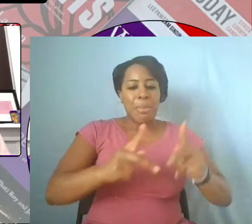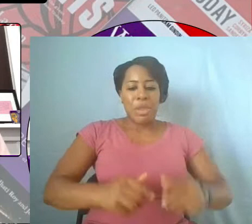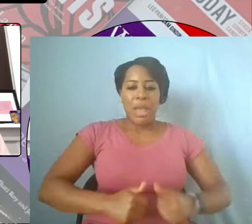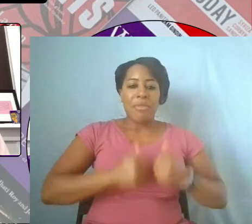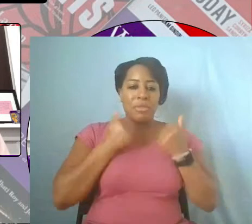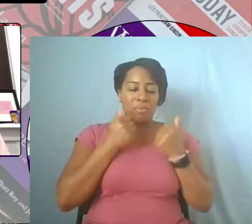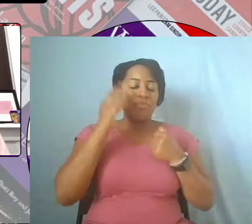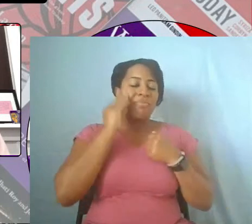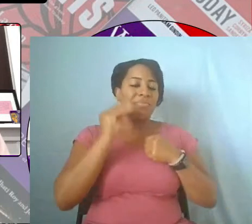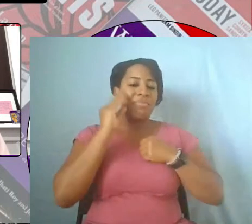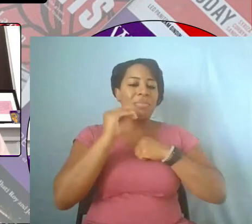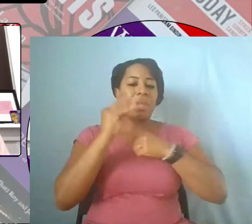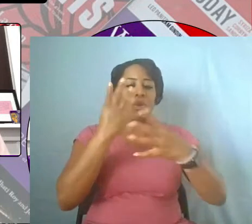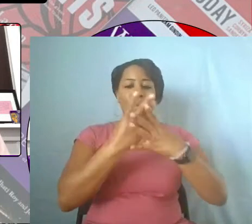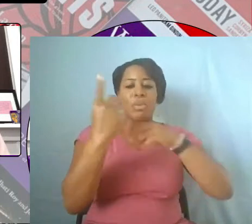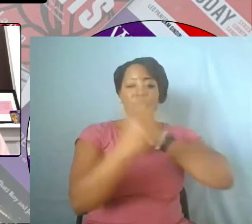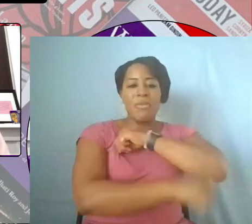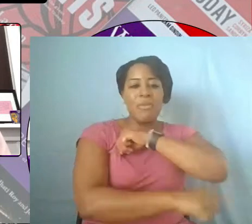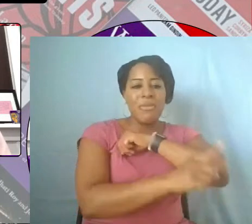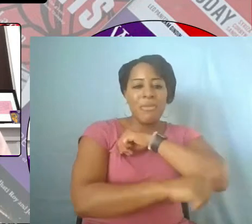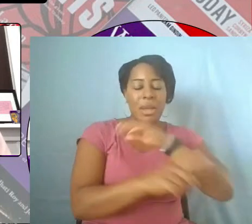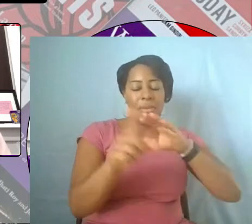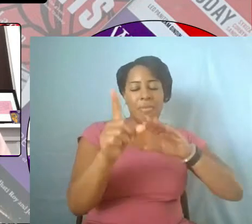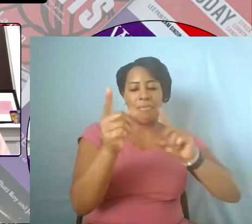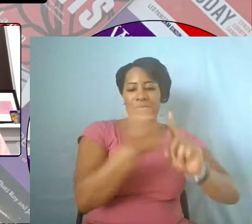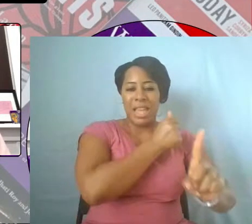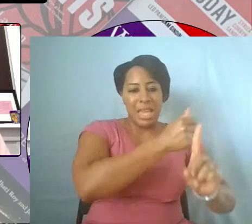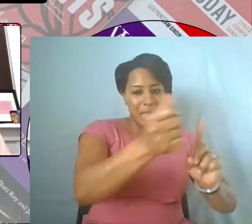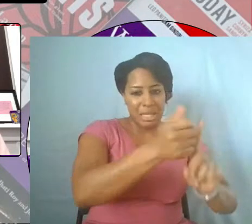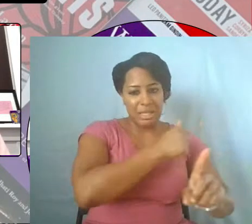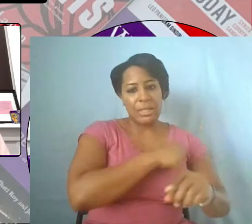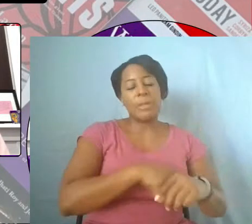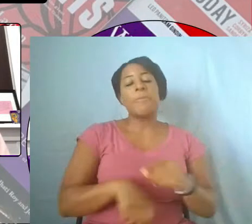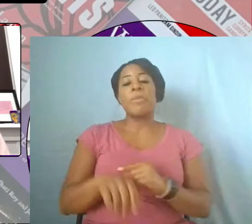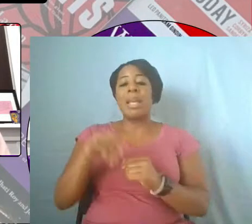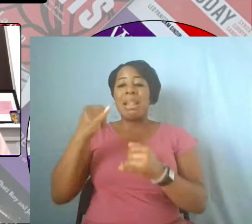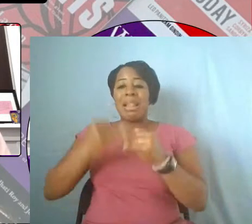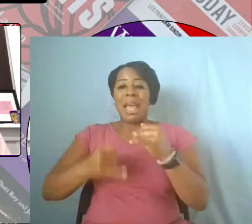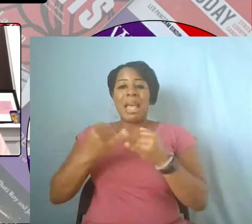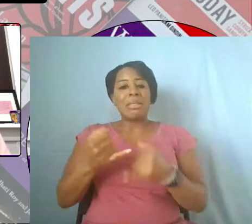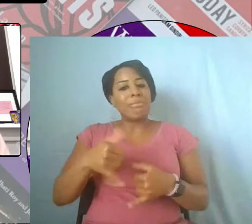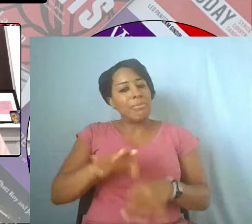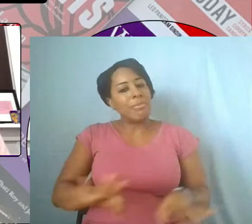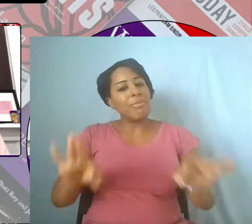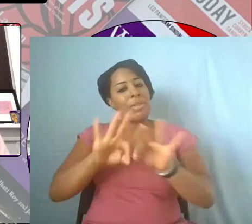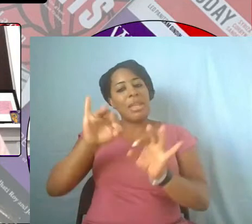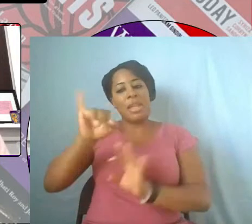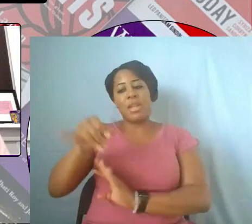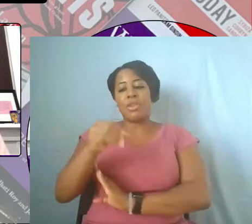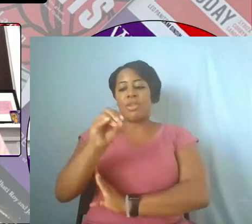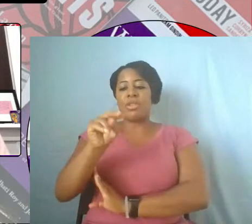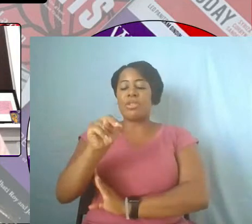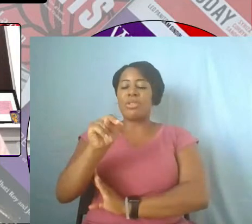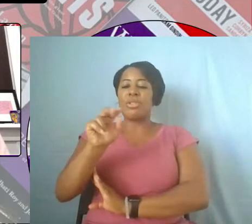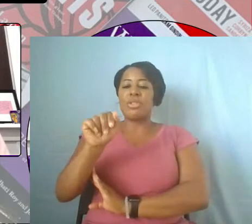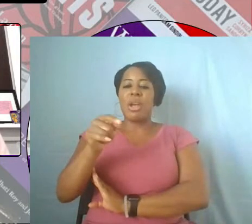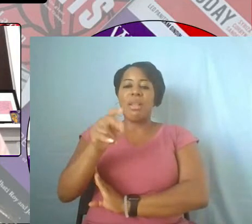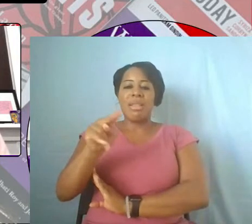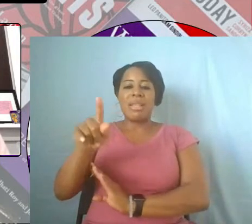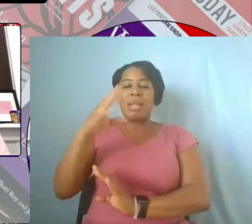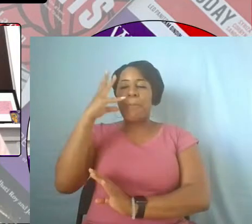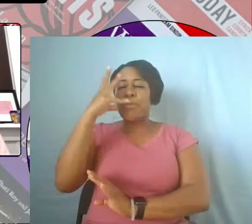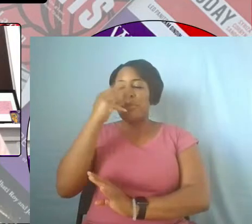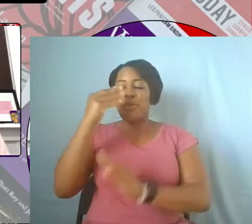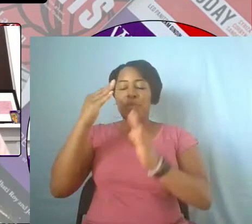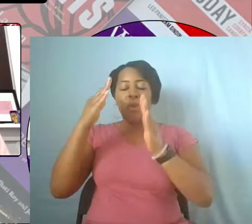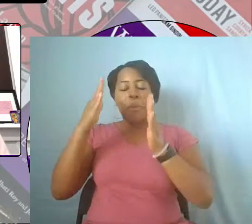state agencies. And last but not least, Jonathan is another beautiful human being and longtime political organizer and member